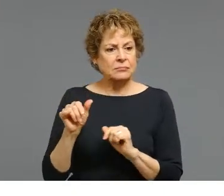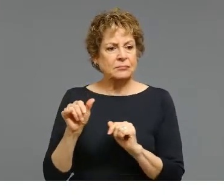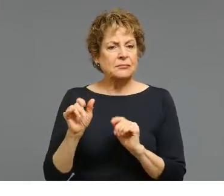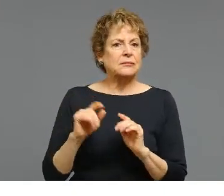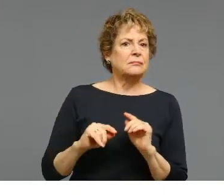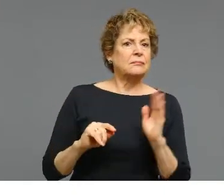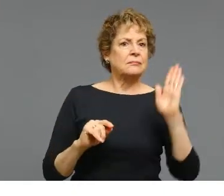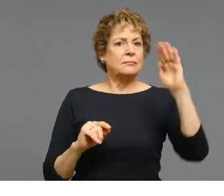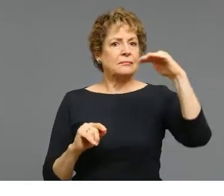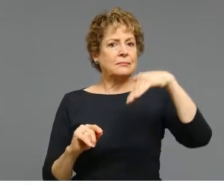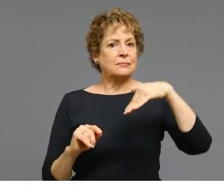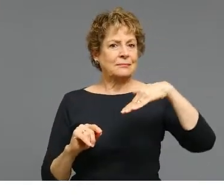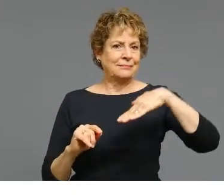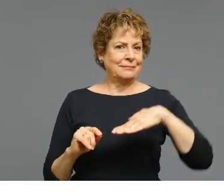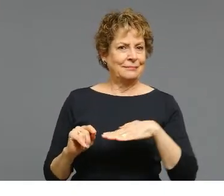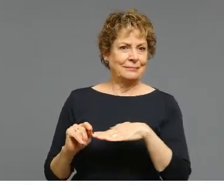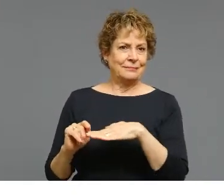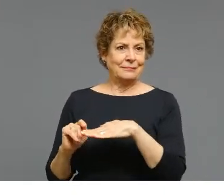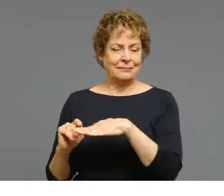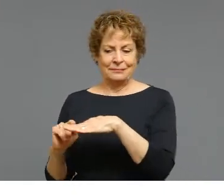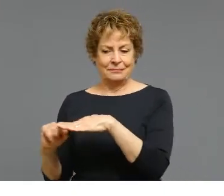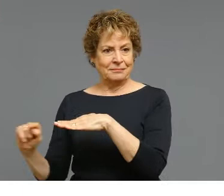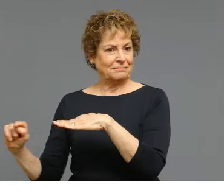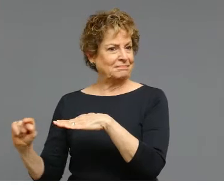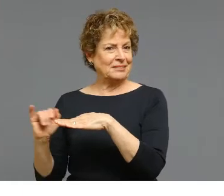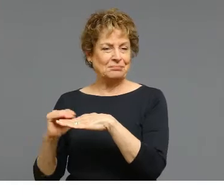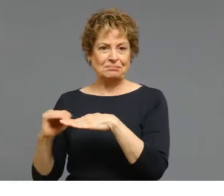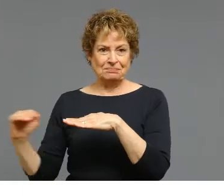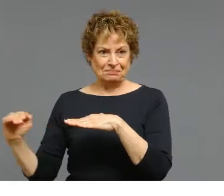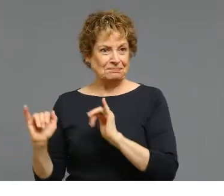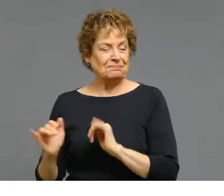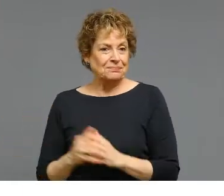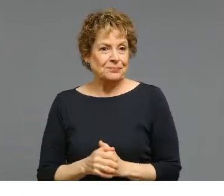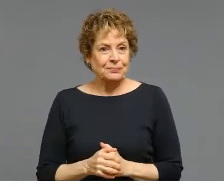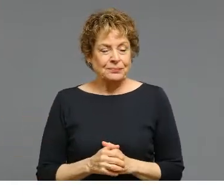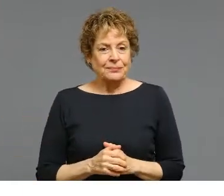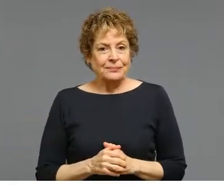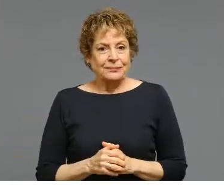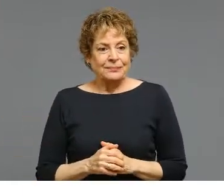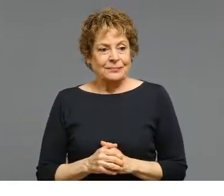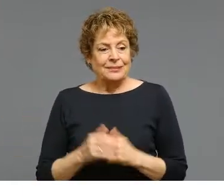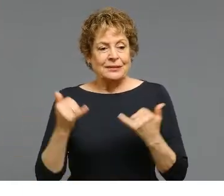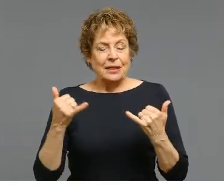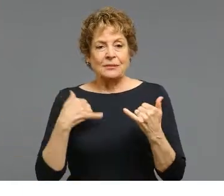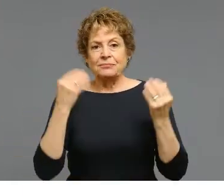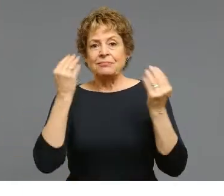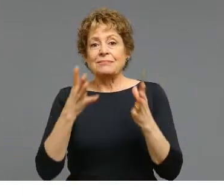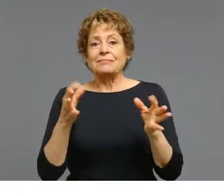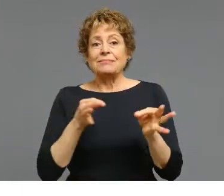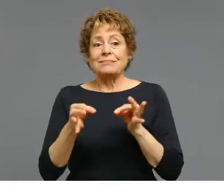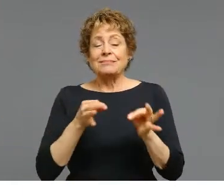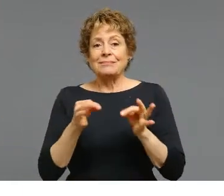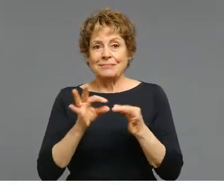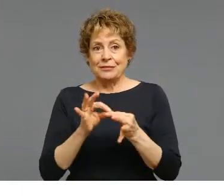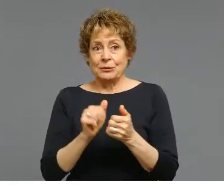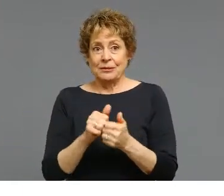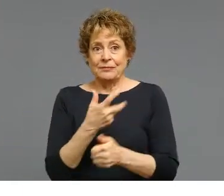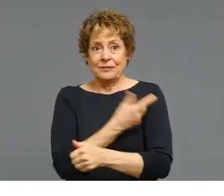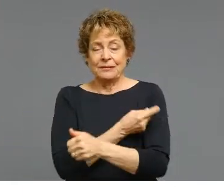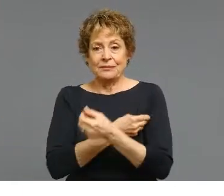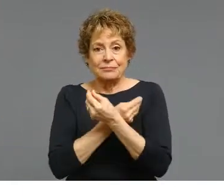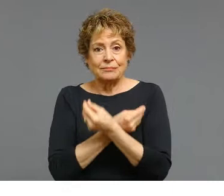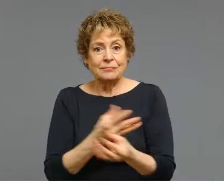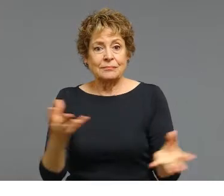we move forward into the summer. So now I'll provide some updates on COVID-19 vaccine and